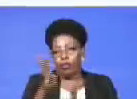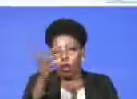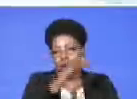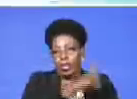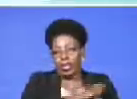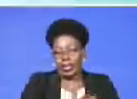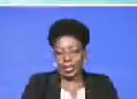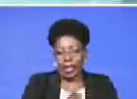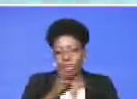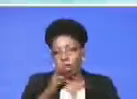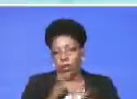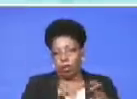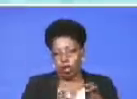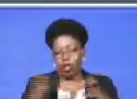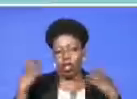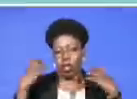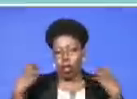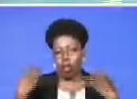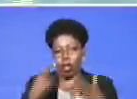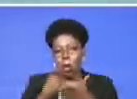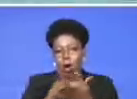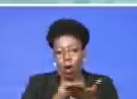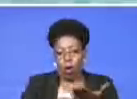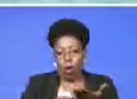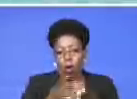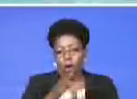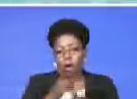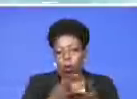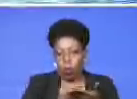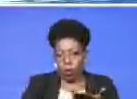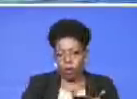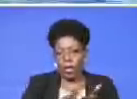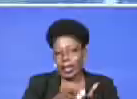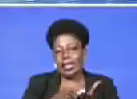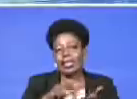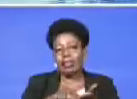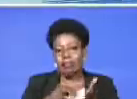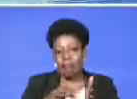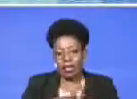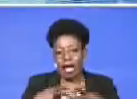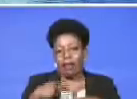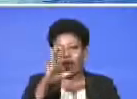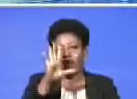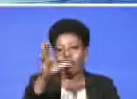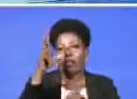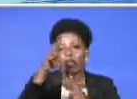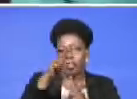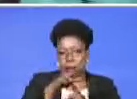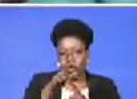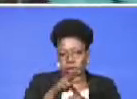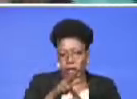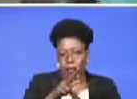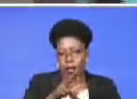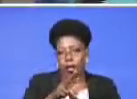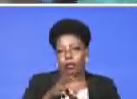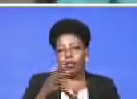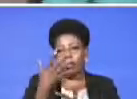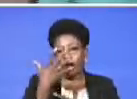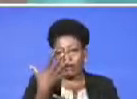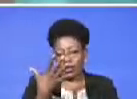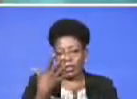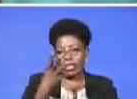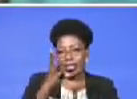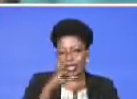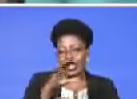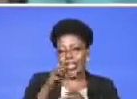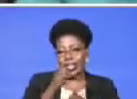head coach Shavano McPhee on what this feat means to secure their fifth championship in the last 6 years. It feels good to win, but it feels